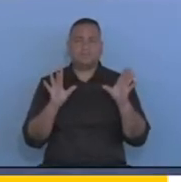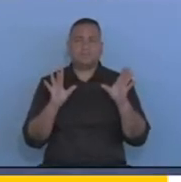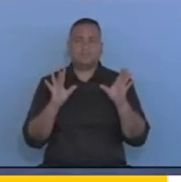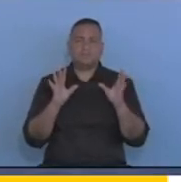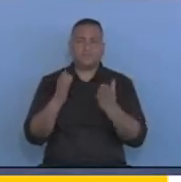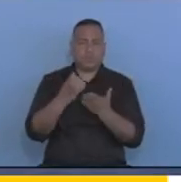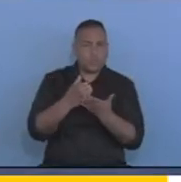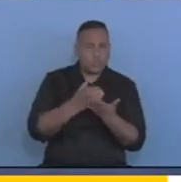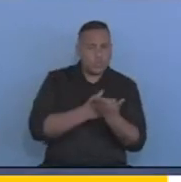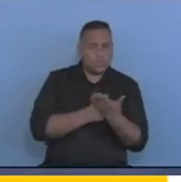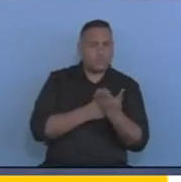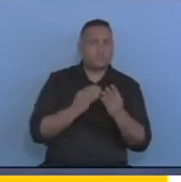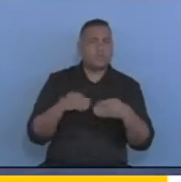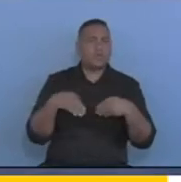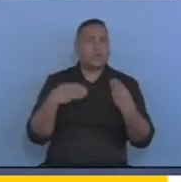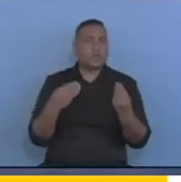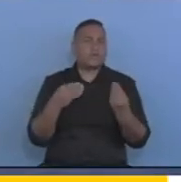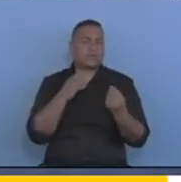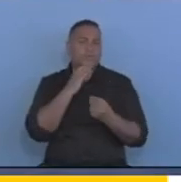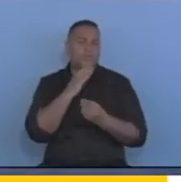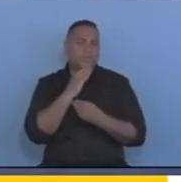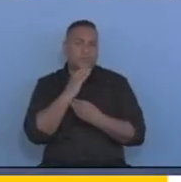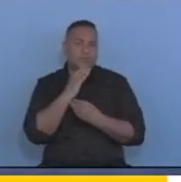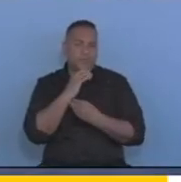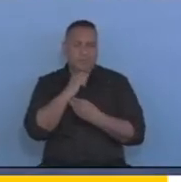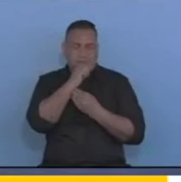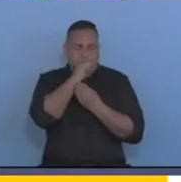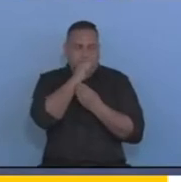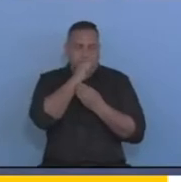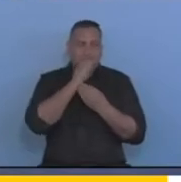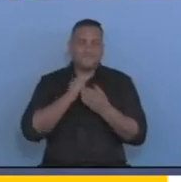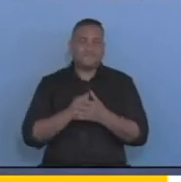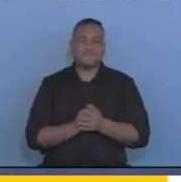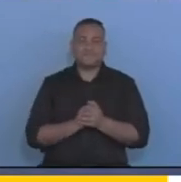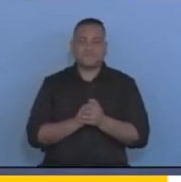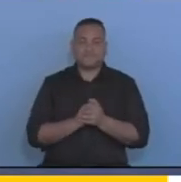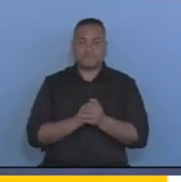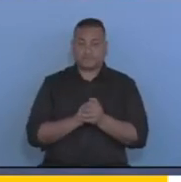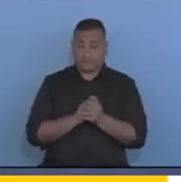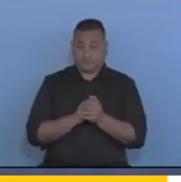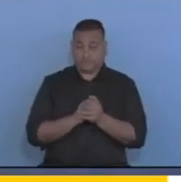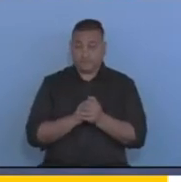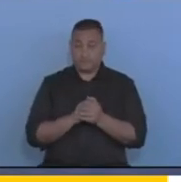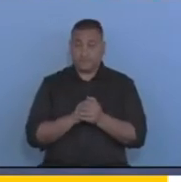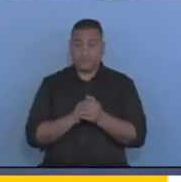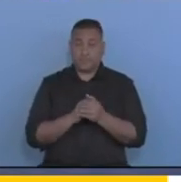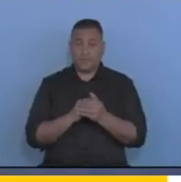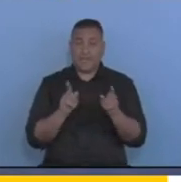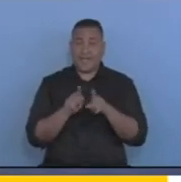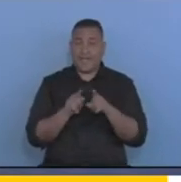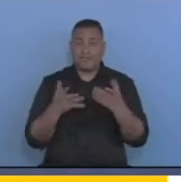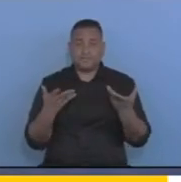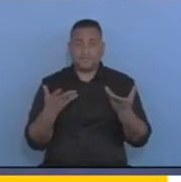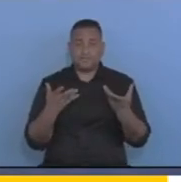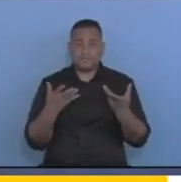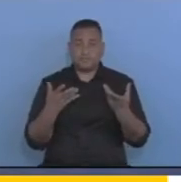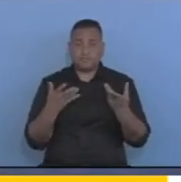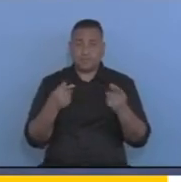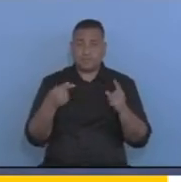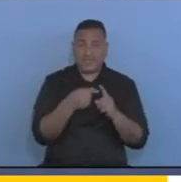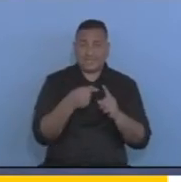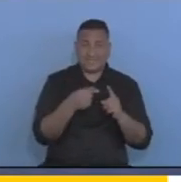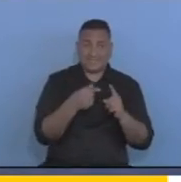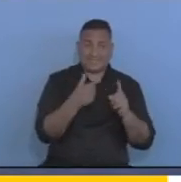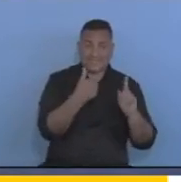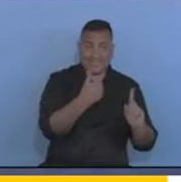offer, you said earlier, but that would have been within the industry from, let's say, grade 7, but ideally, what